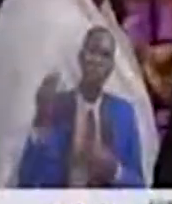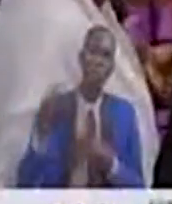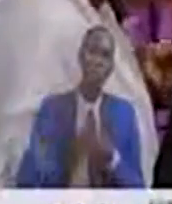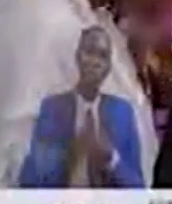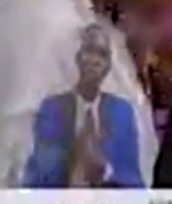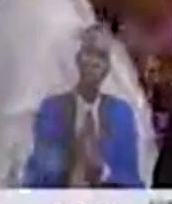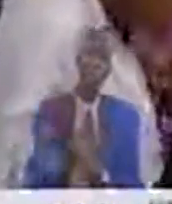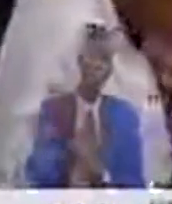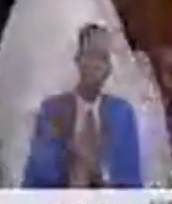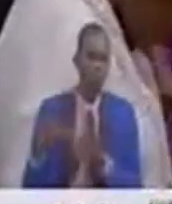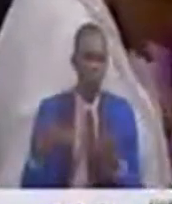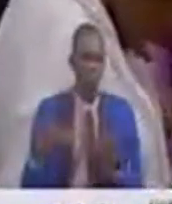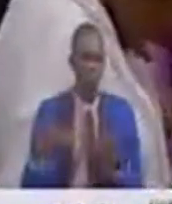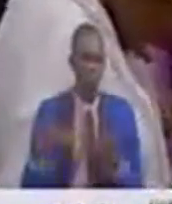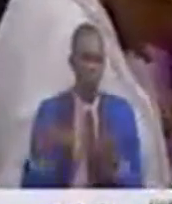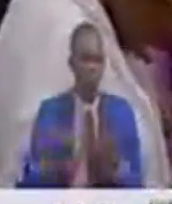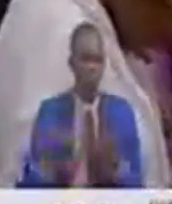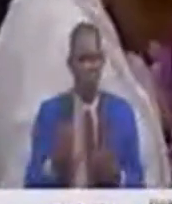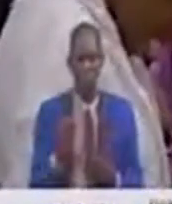that?